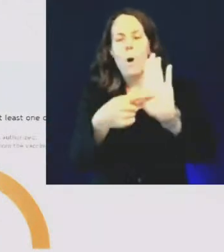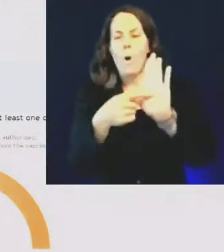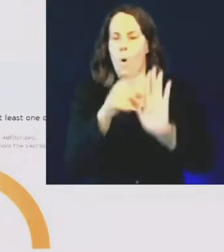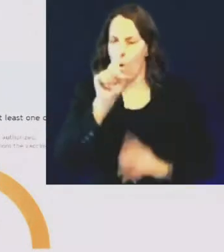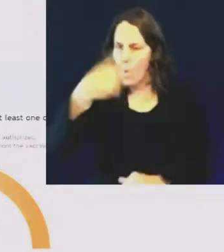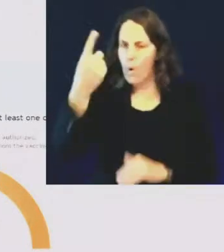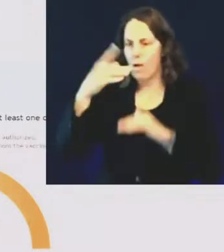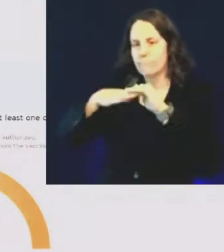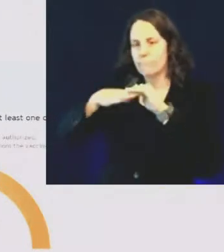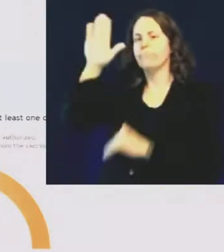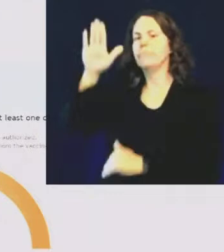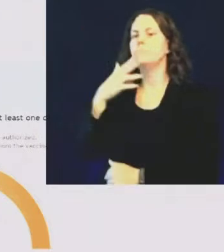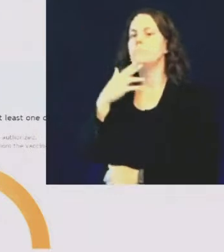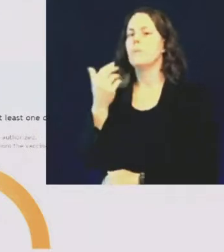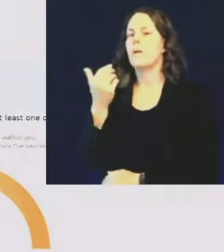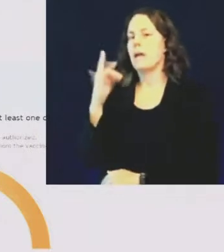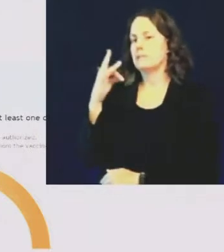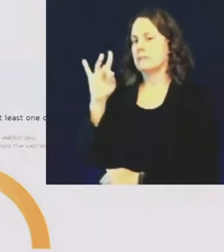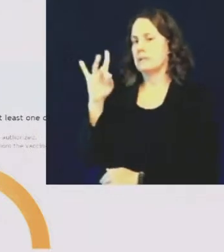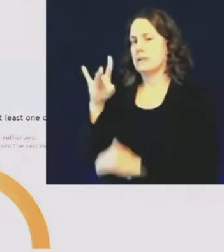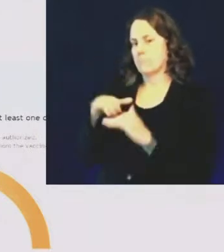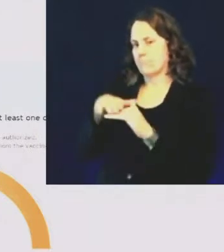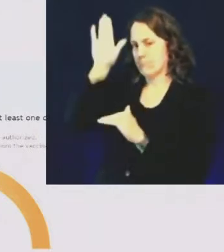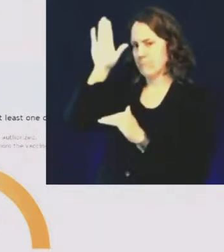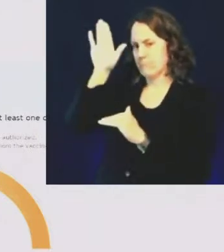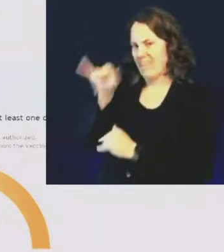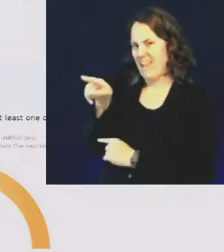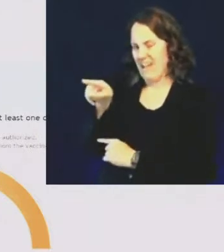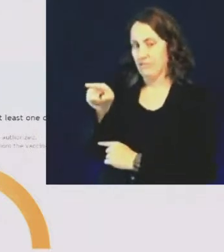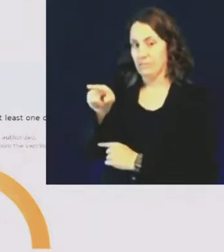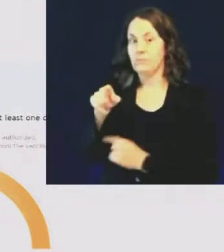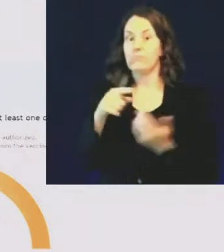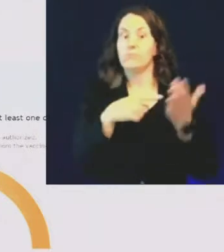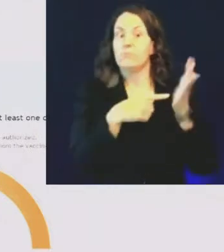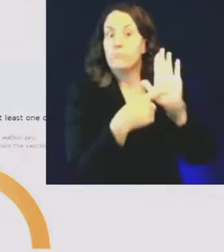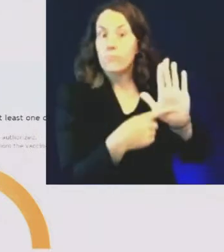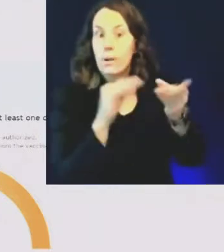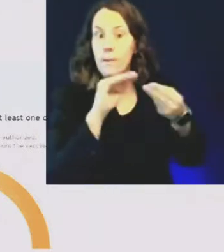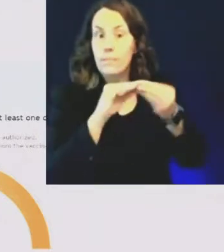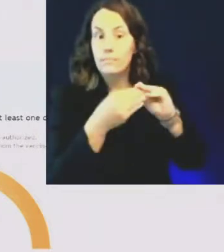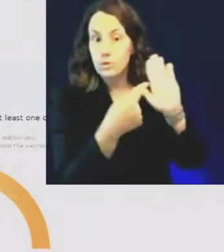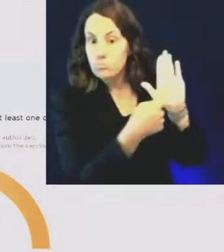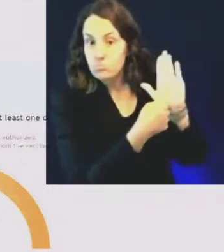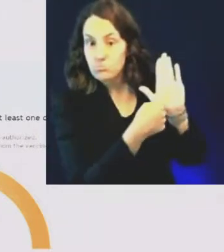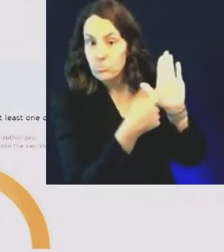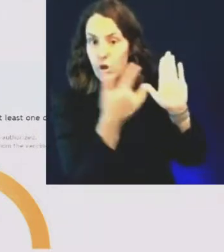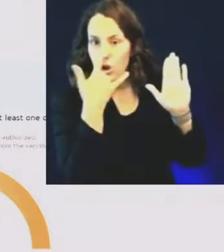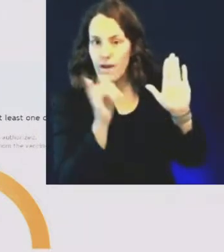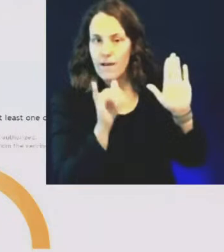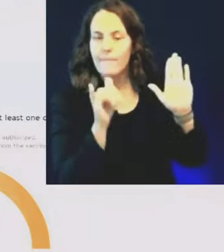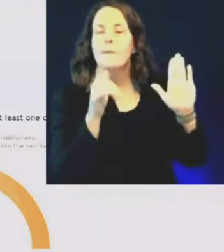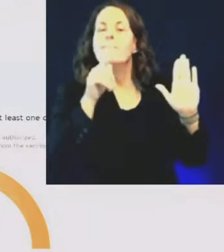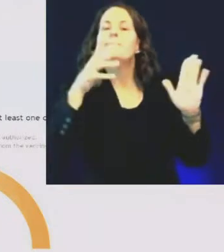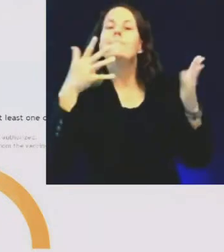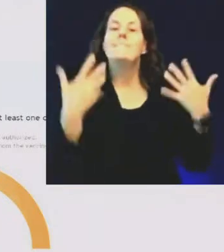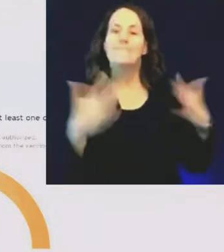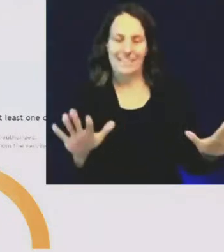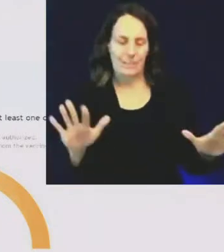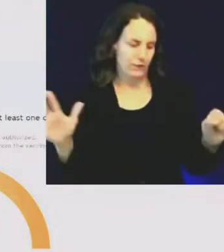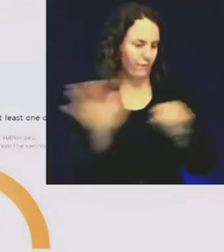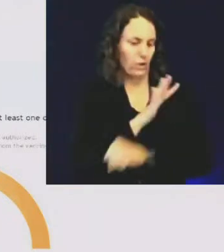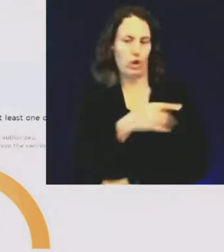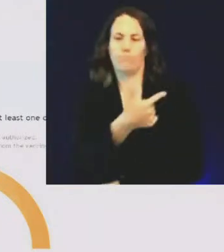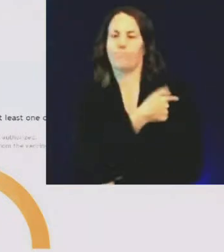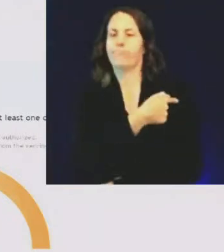at least one dose and adults 18 plus who have completed the series. You'll see that the percentage goes